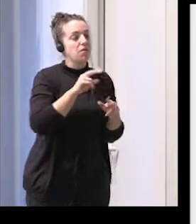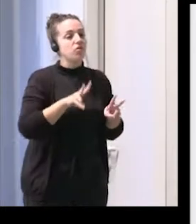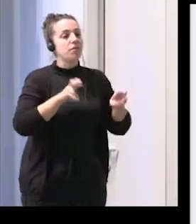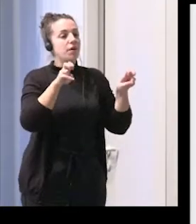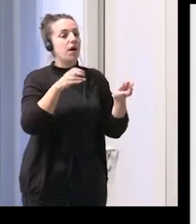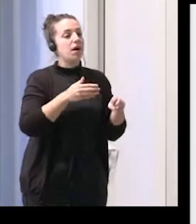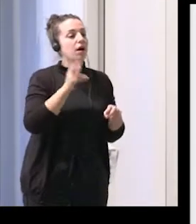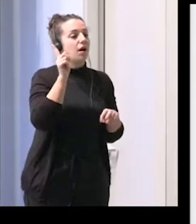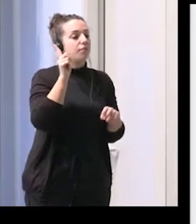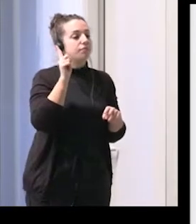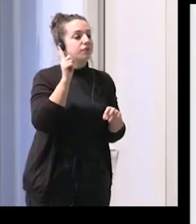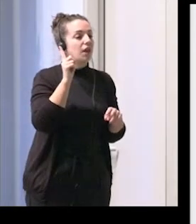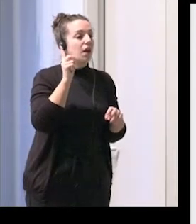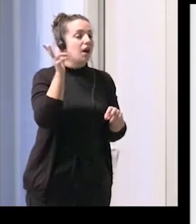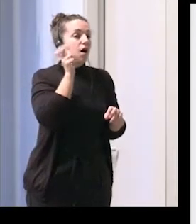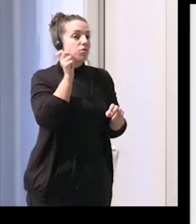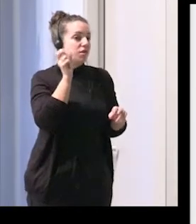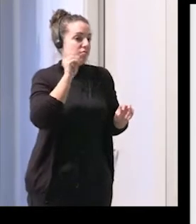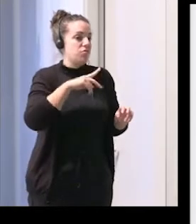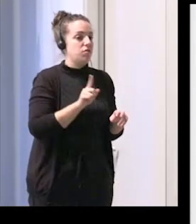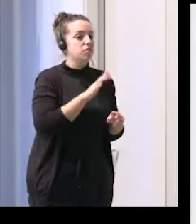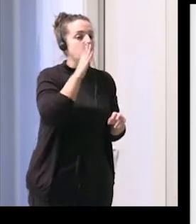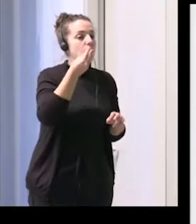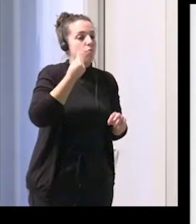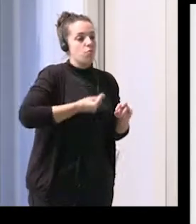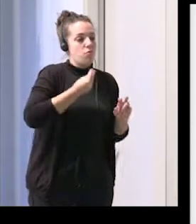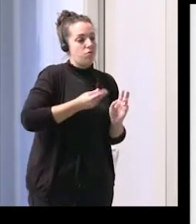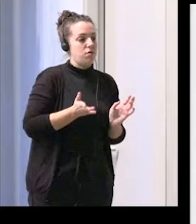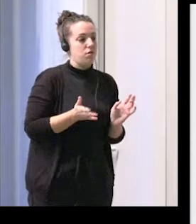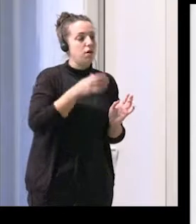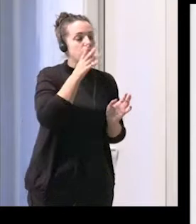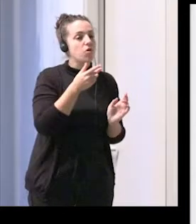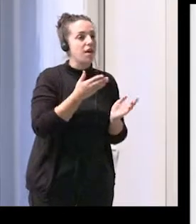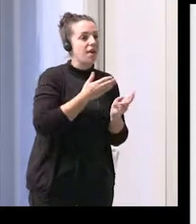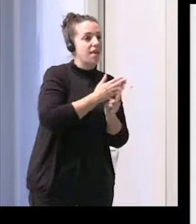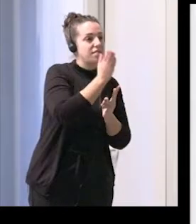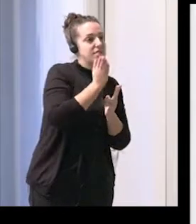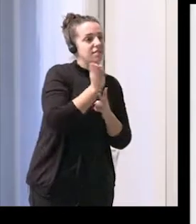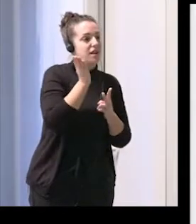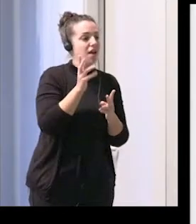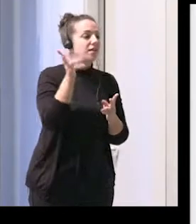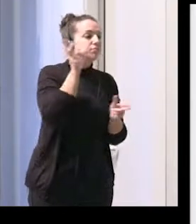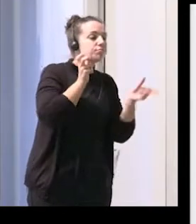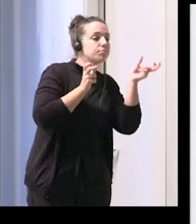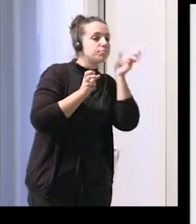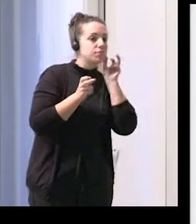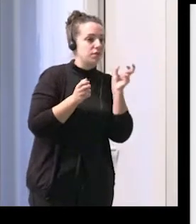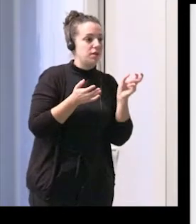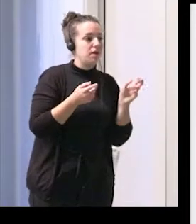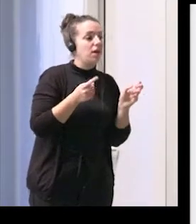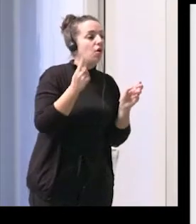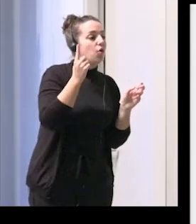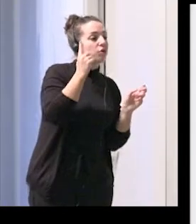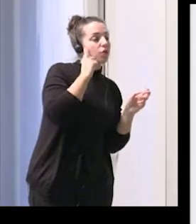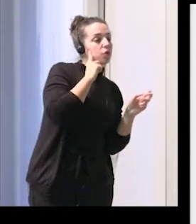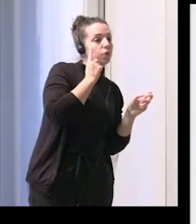good at integrating the two different inputs to our left ear and our right ear that